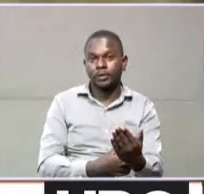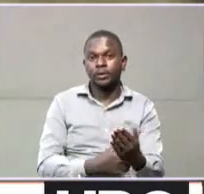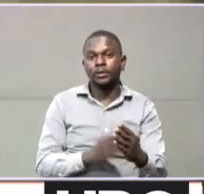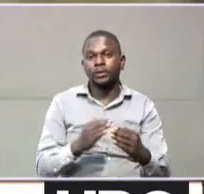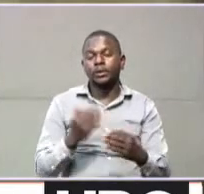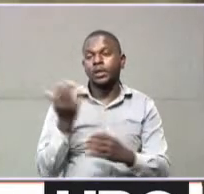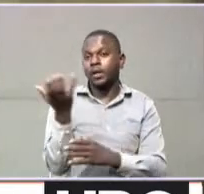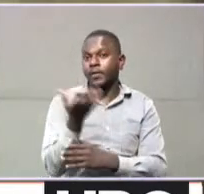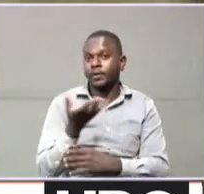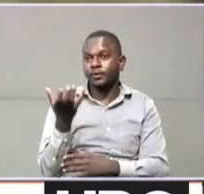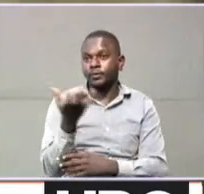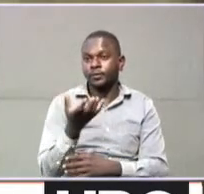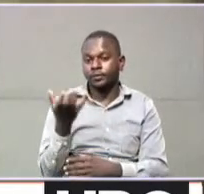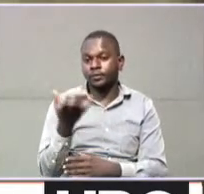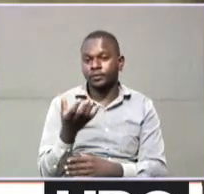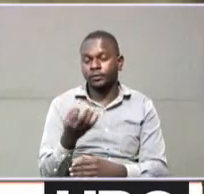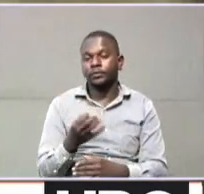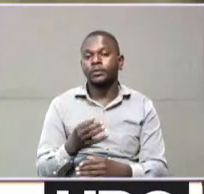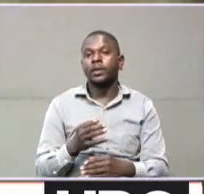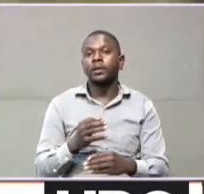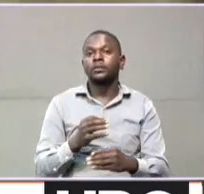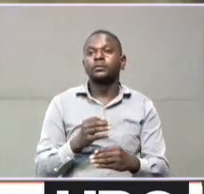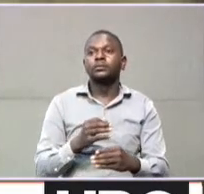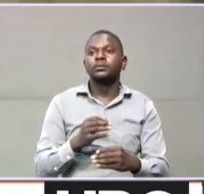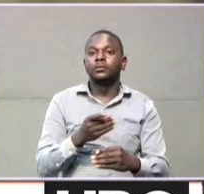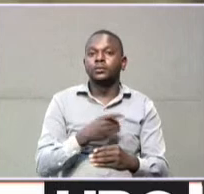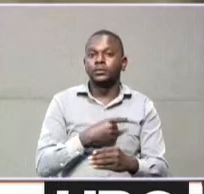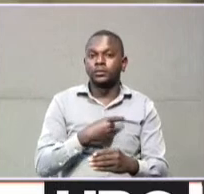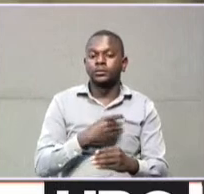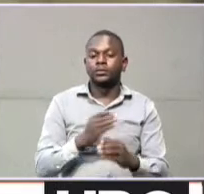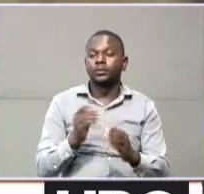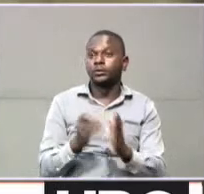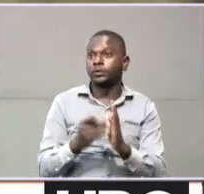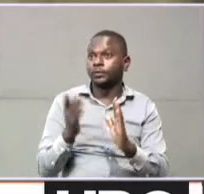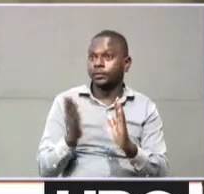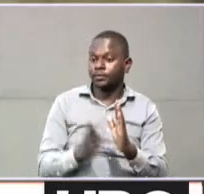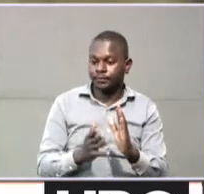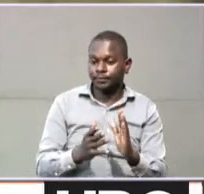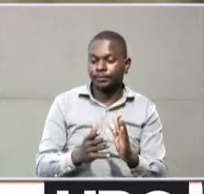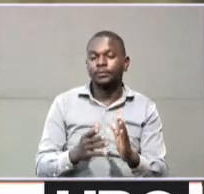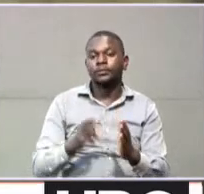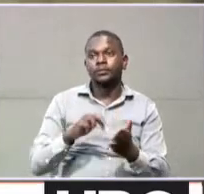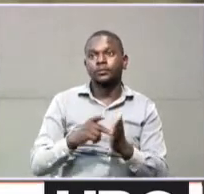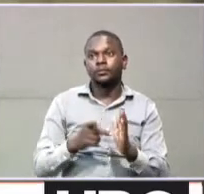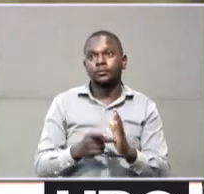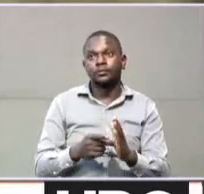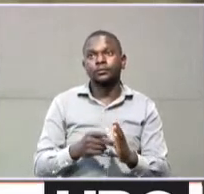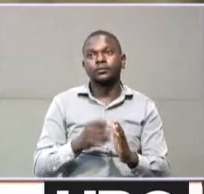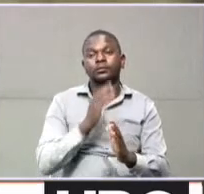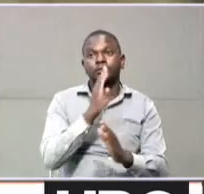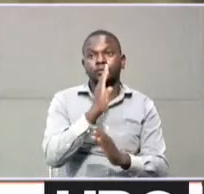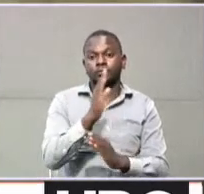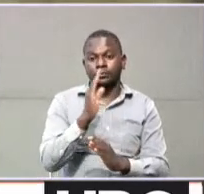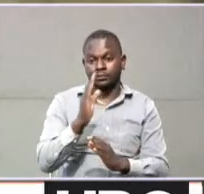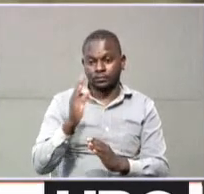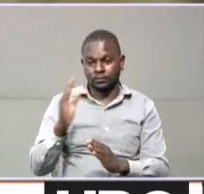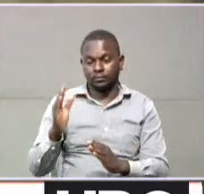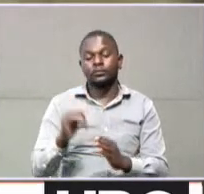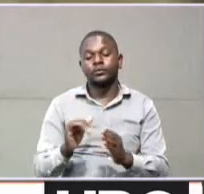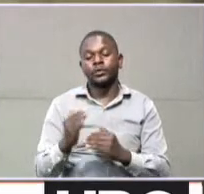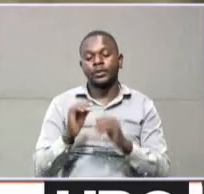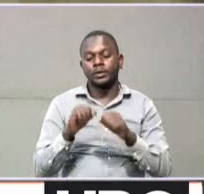scrutinize the update so those documents will they need to be put in the library so that members can